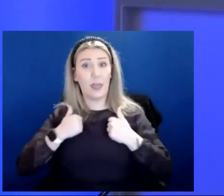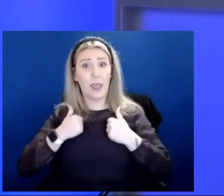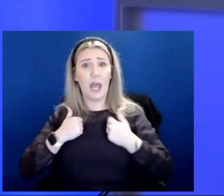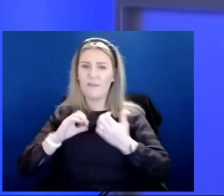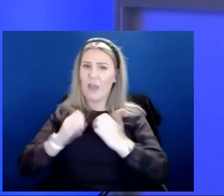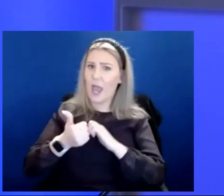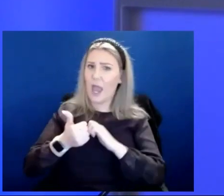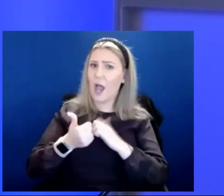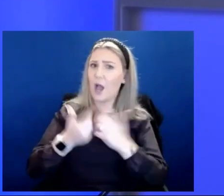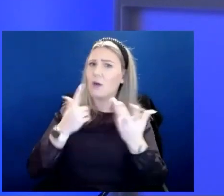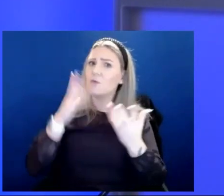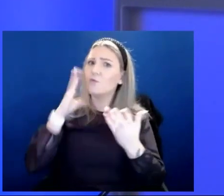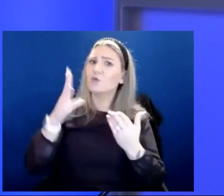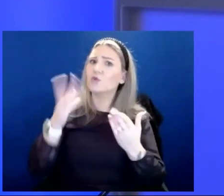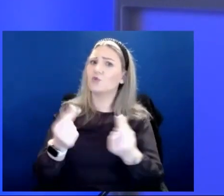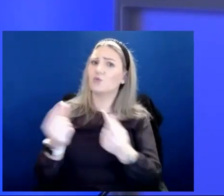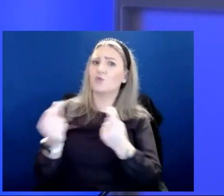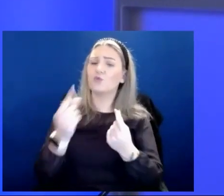out a stranger?